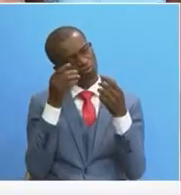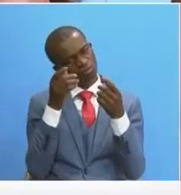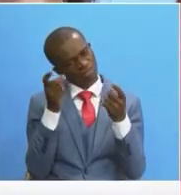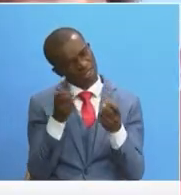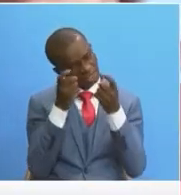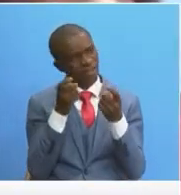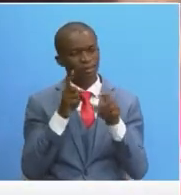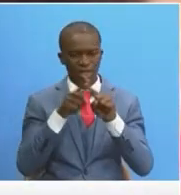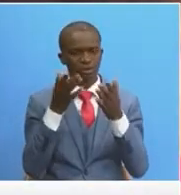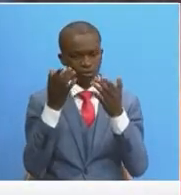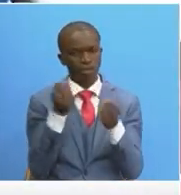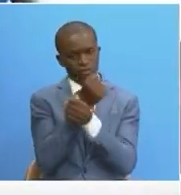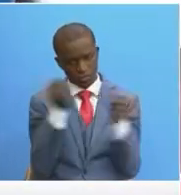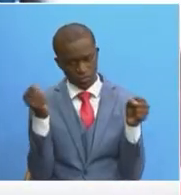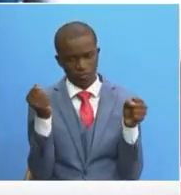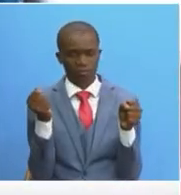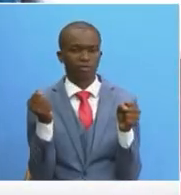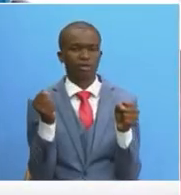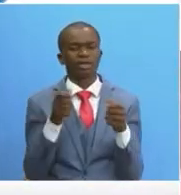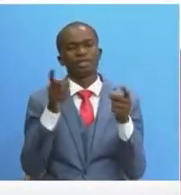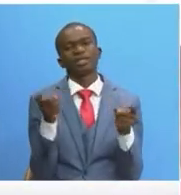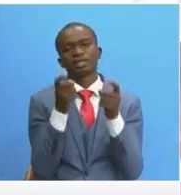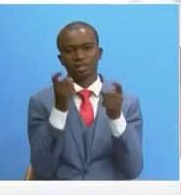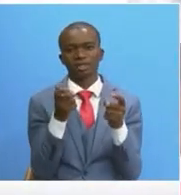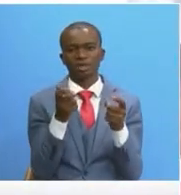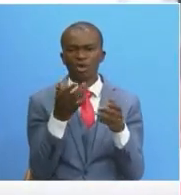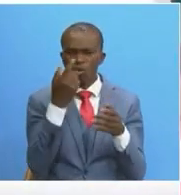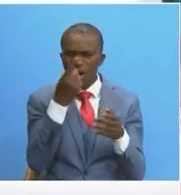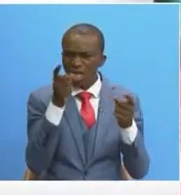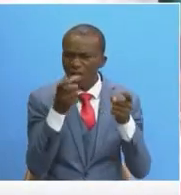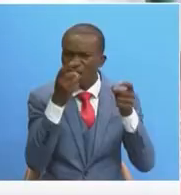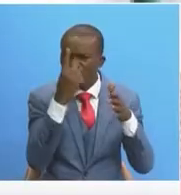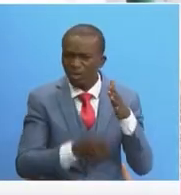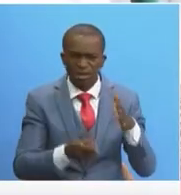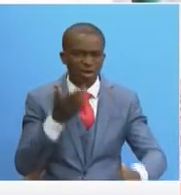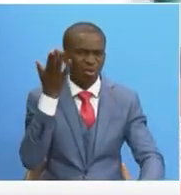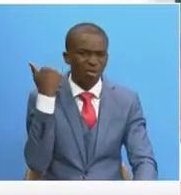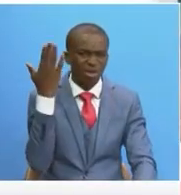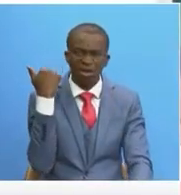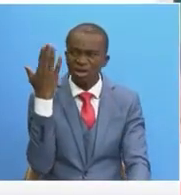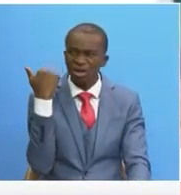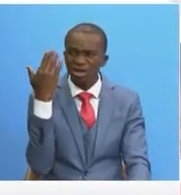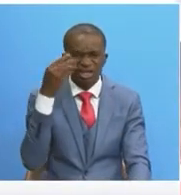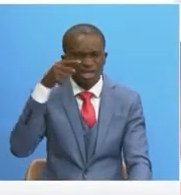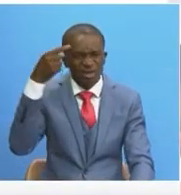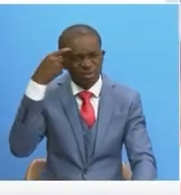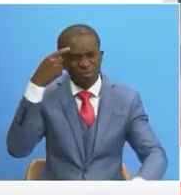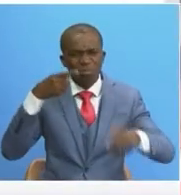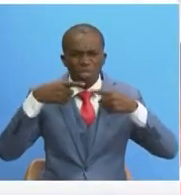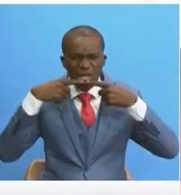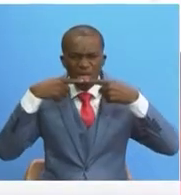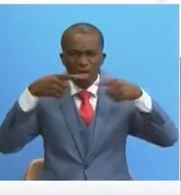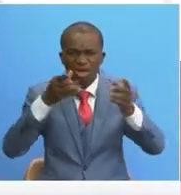of the teachers are made, is made easier. One of the challenges was the pronouncement by the government